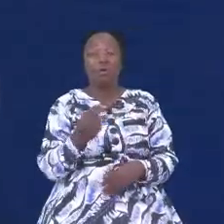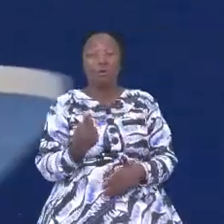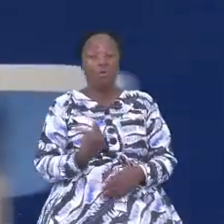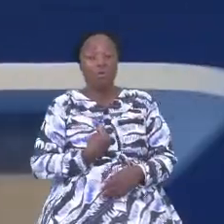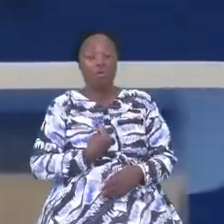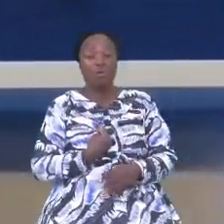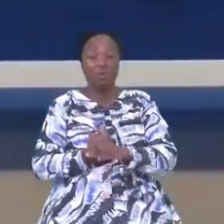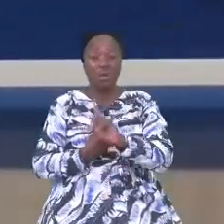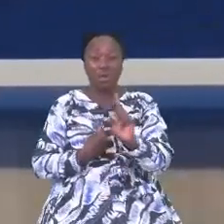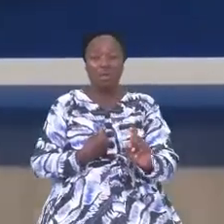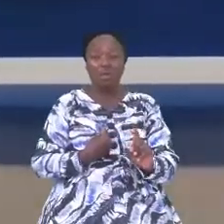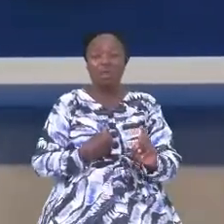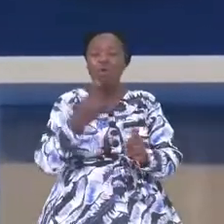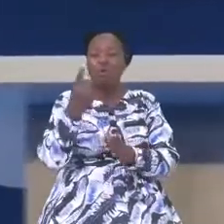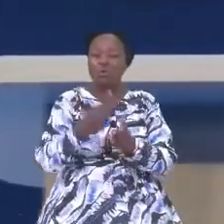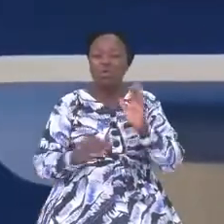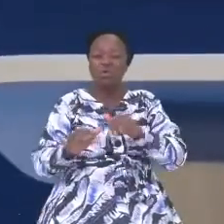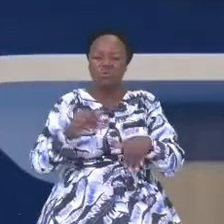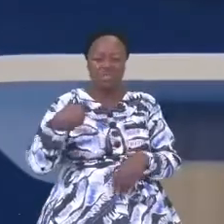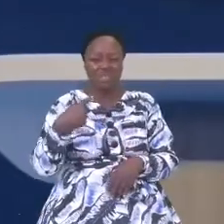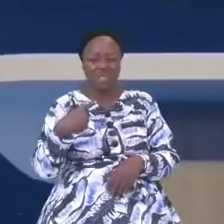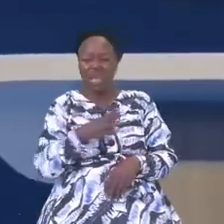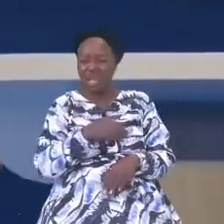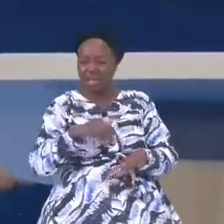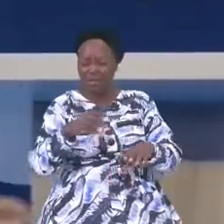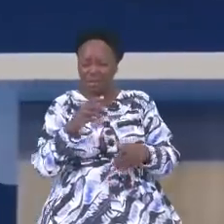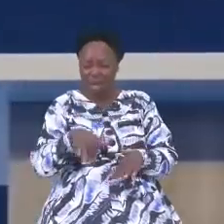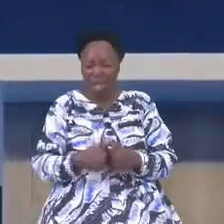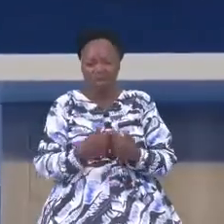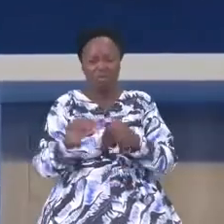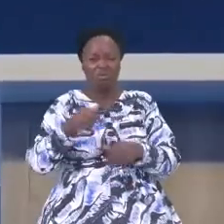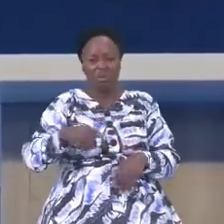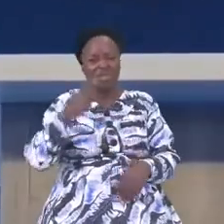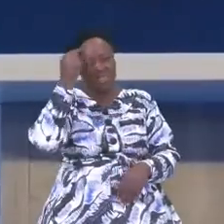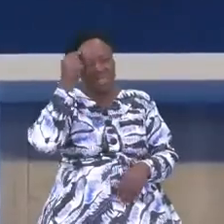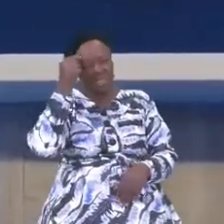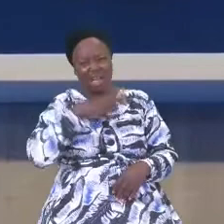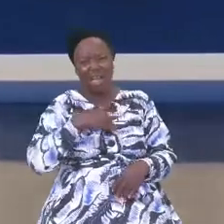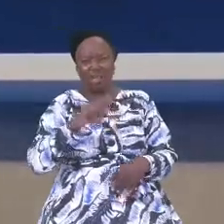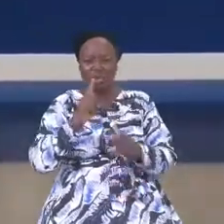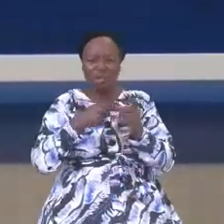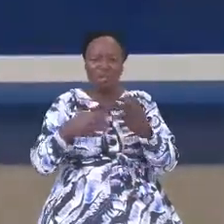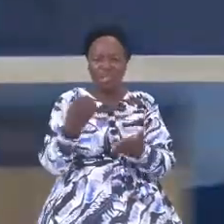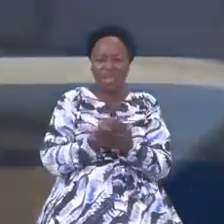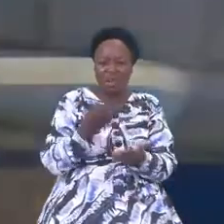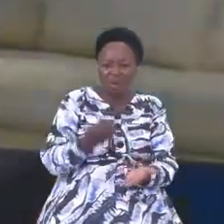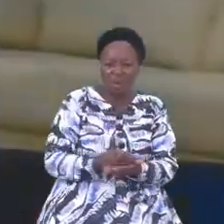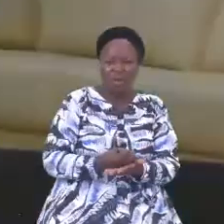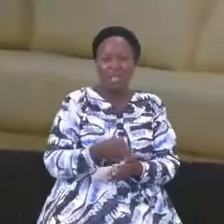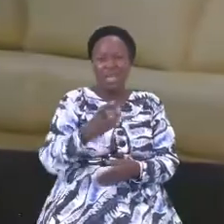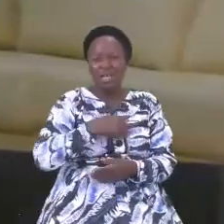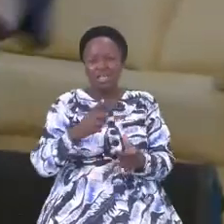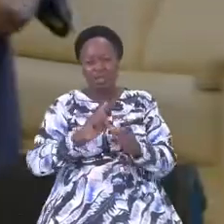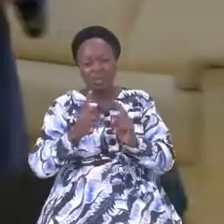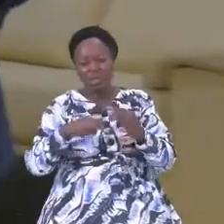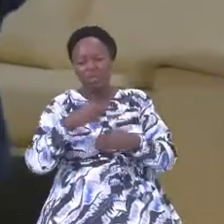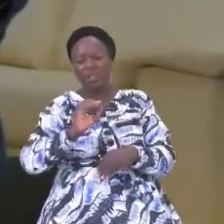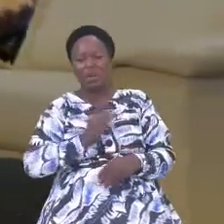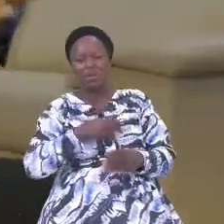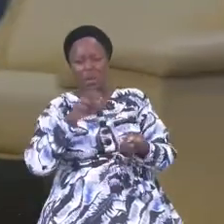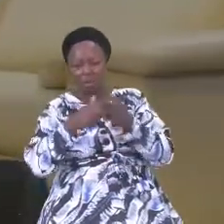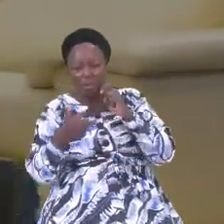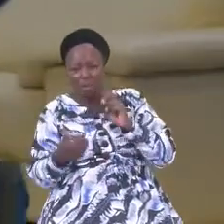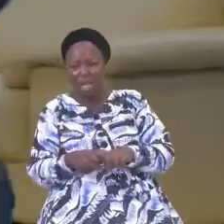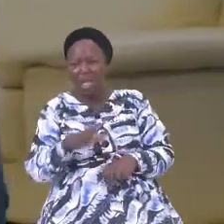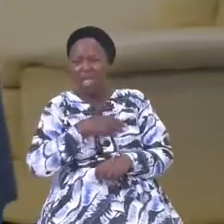do we say? How do we think? How do we talk about economy? How do we talk about our problems? How do we talk